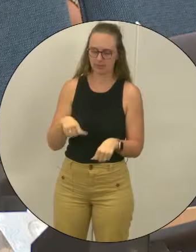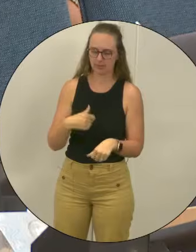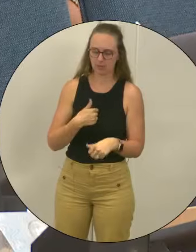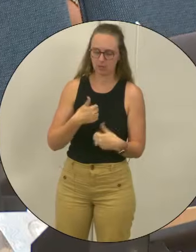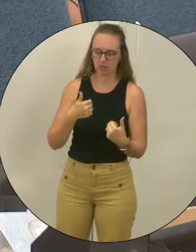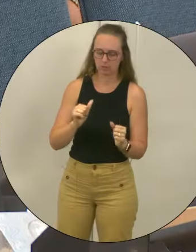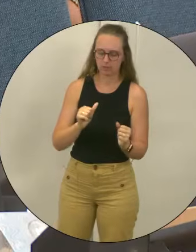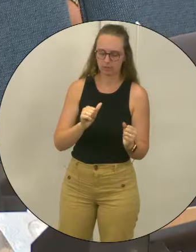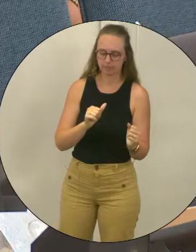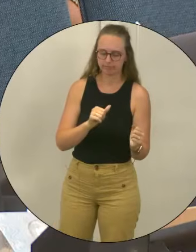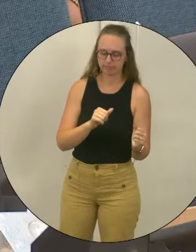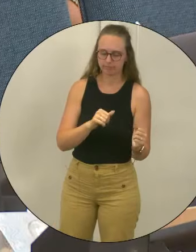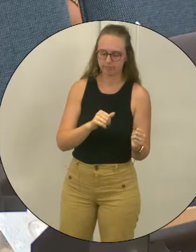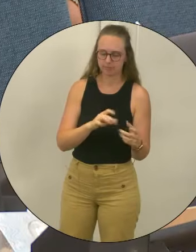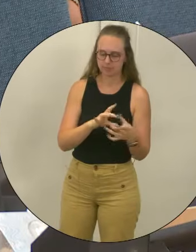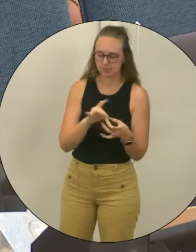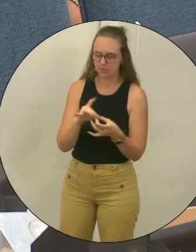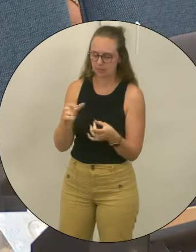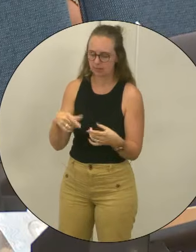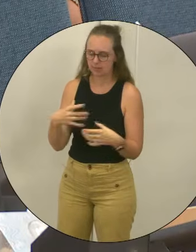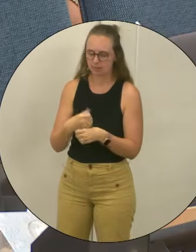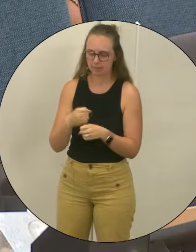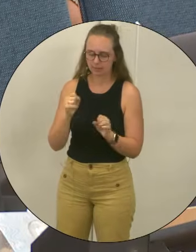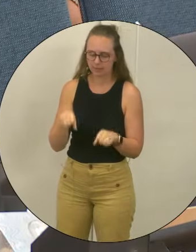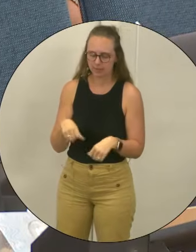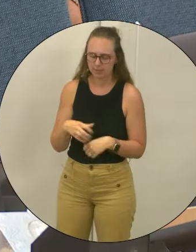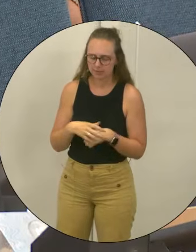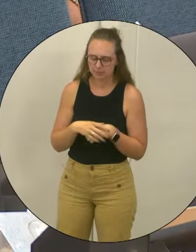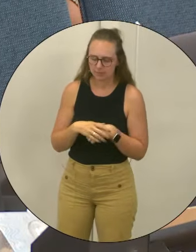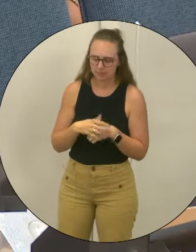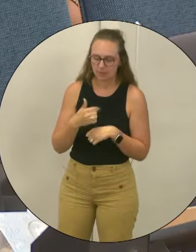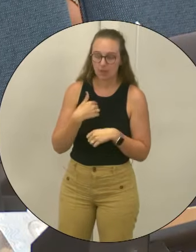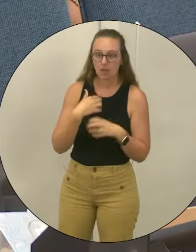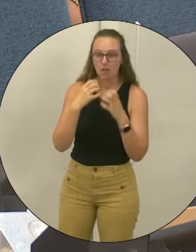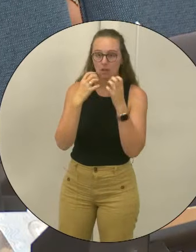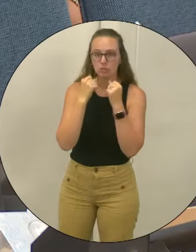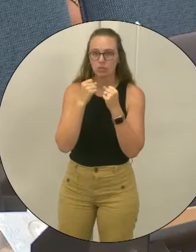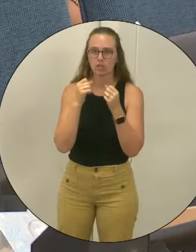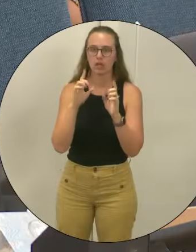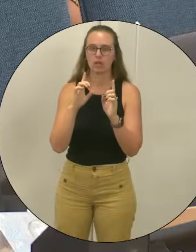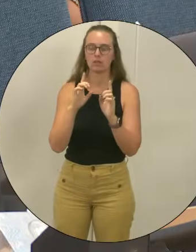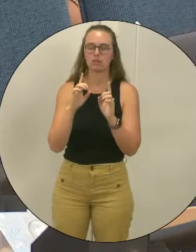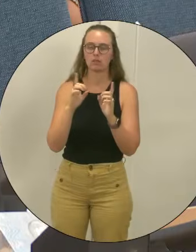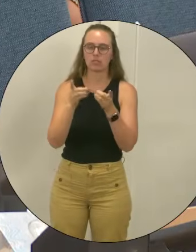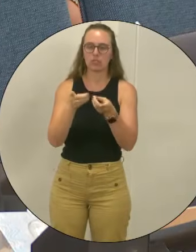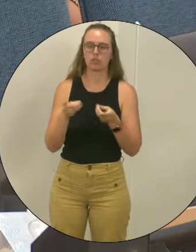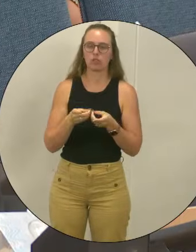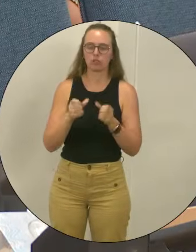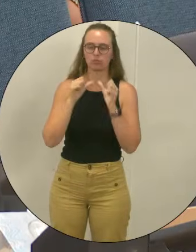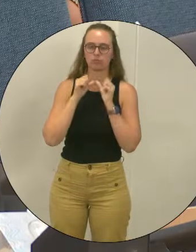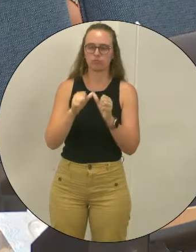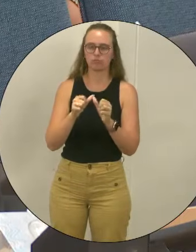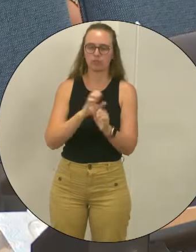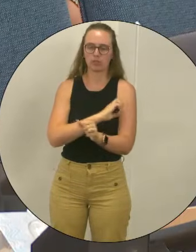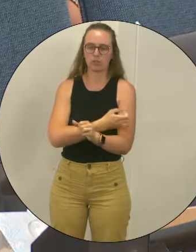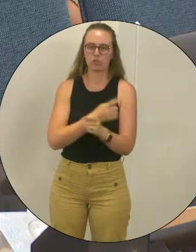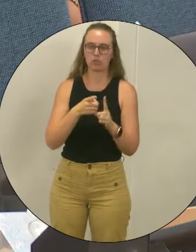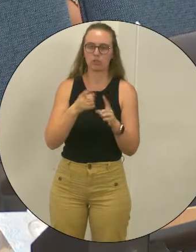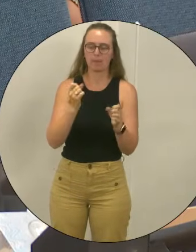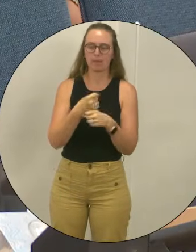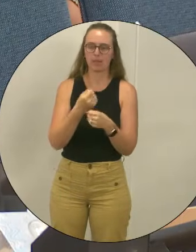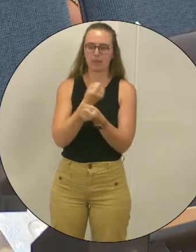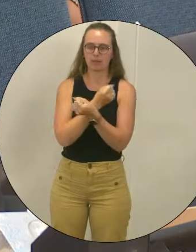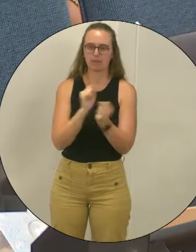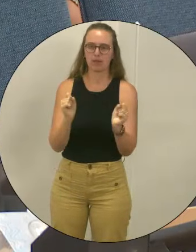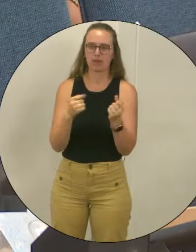to address things succinctly. I appreciate the district's ongoing efforts to create a safe and supporting